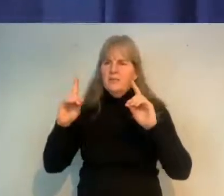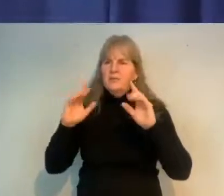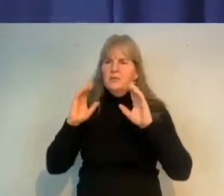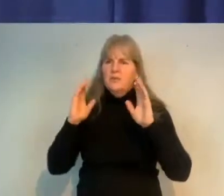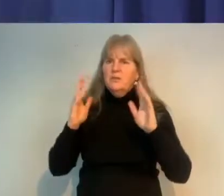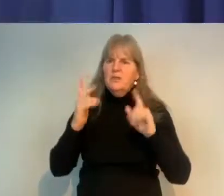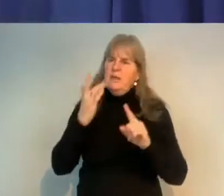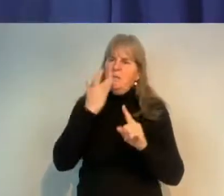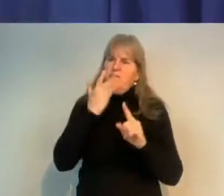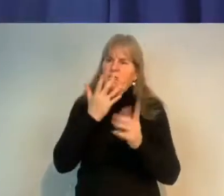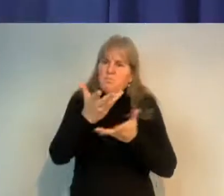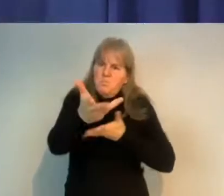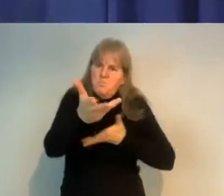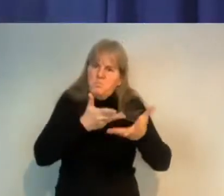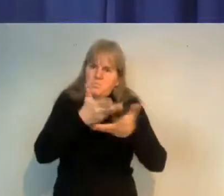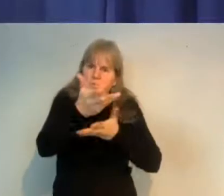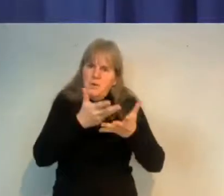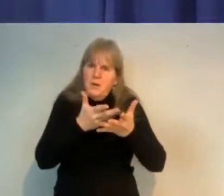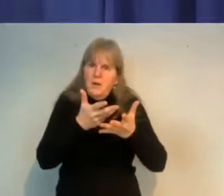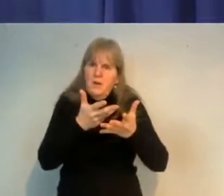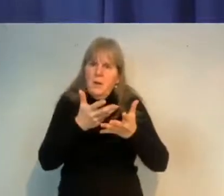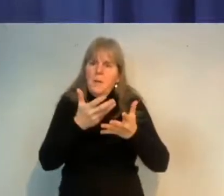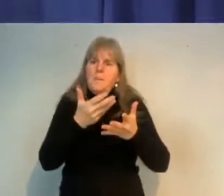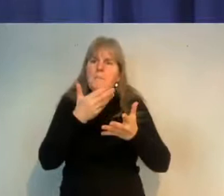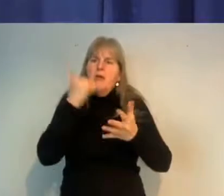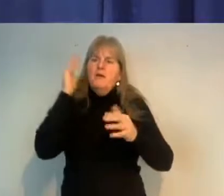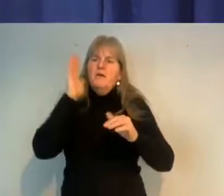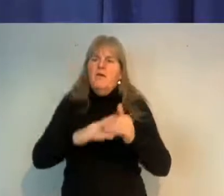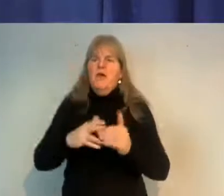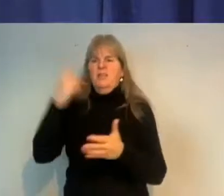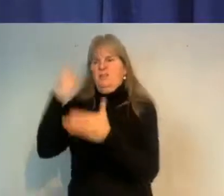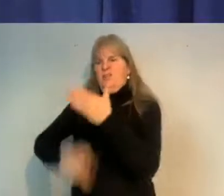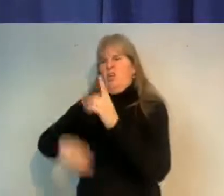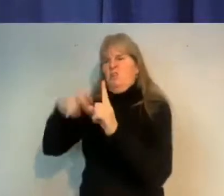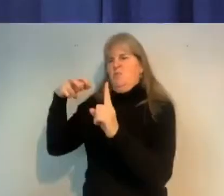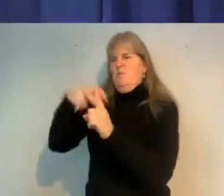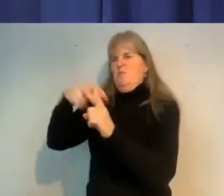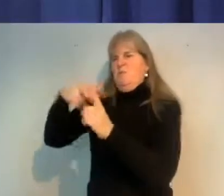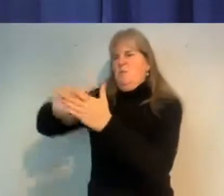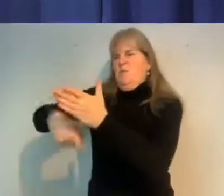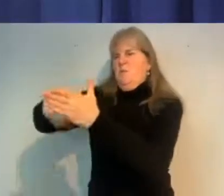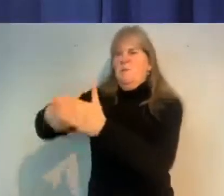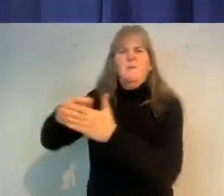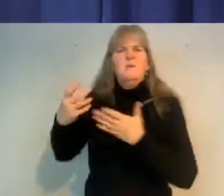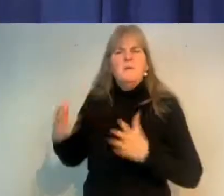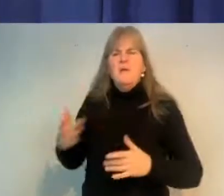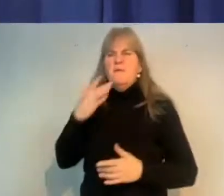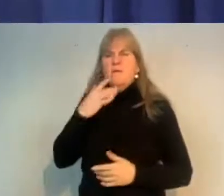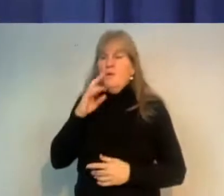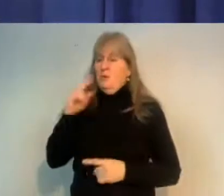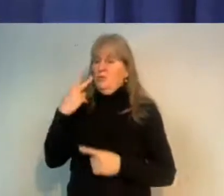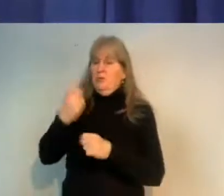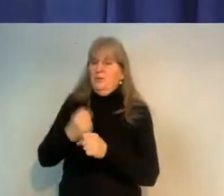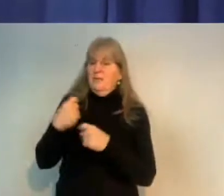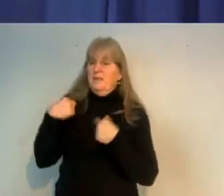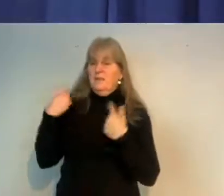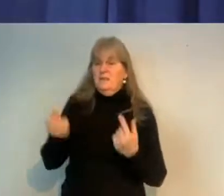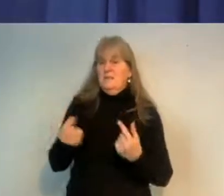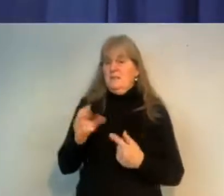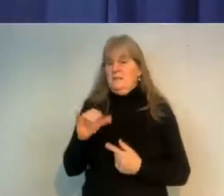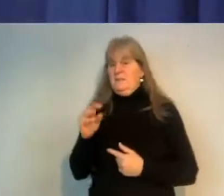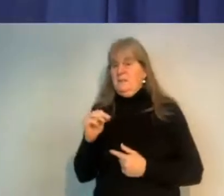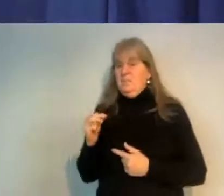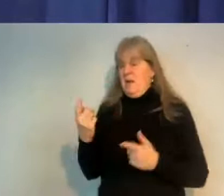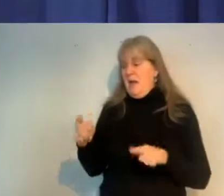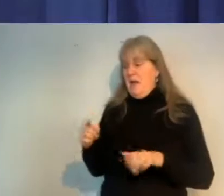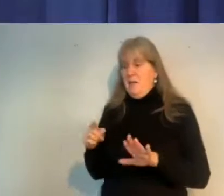of CIMA. And if you take a look over the last 2 years, Haley, when we see what Yukoners mostly